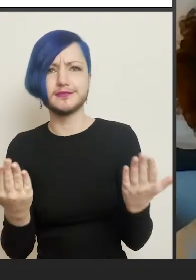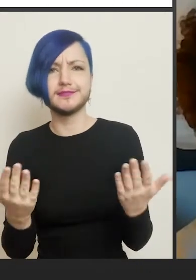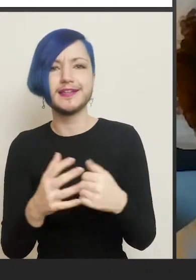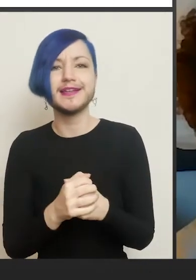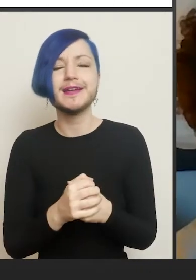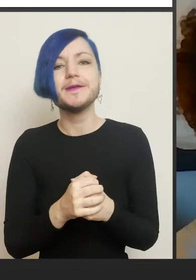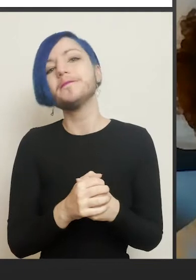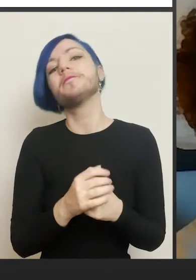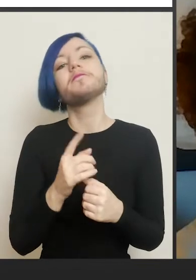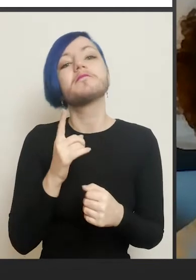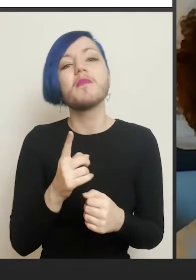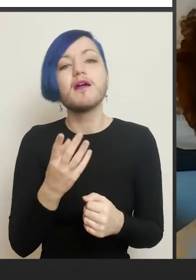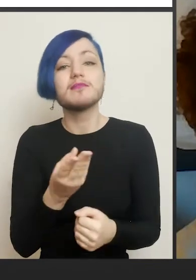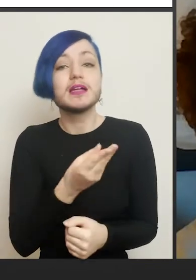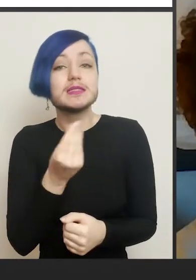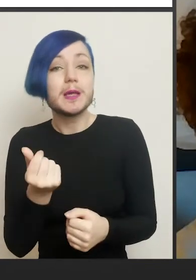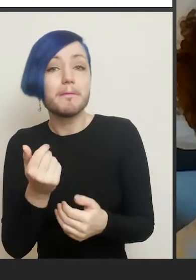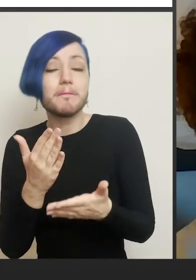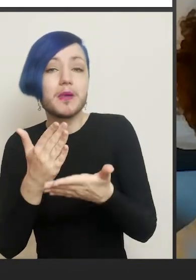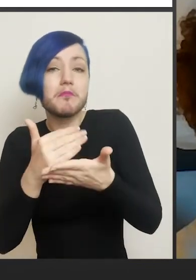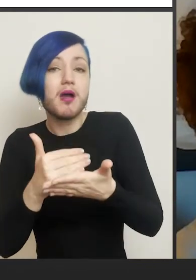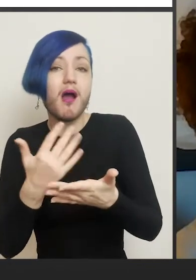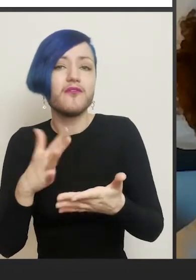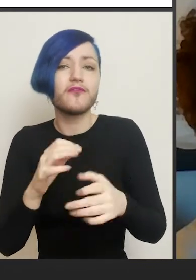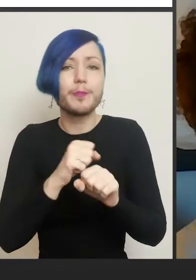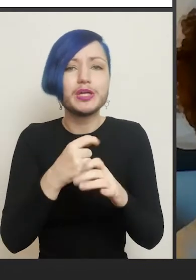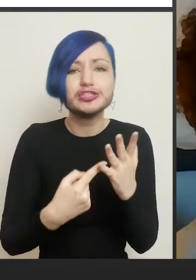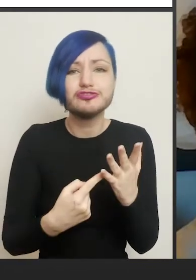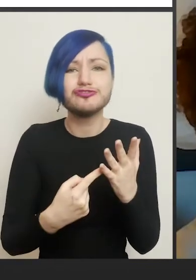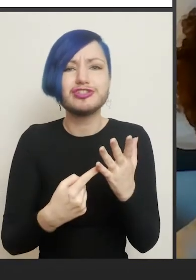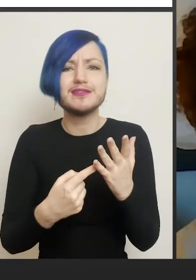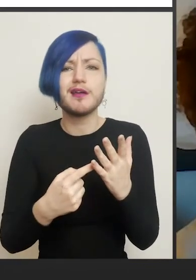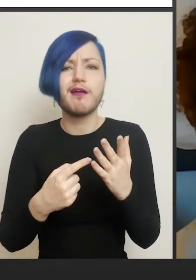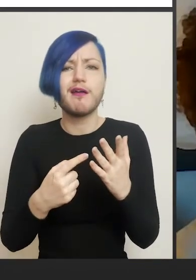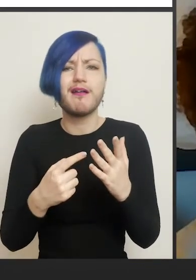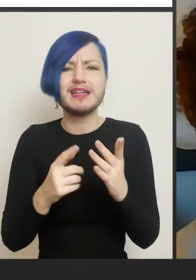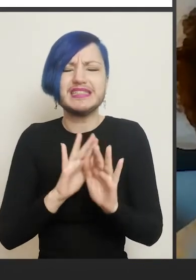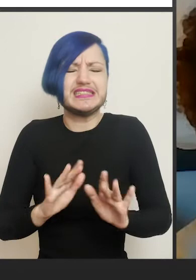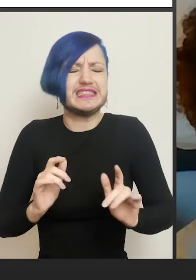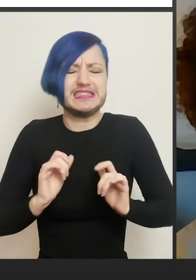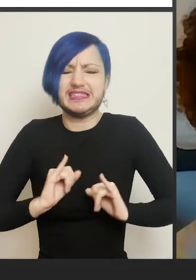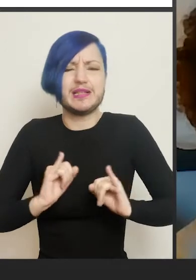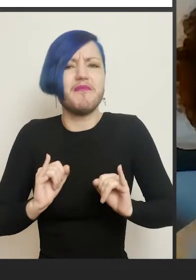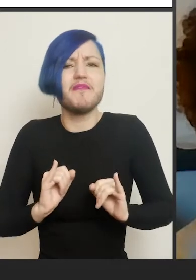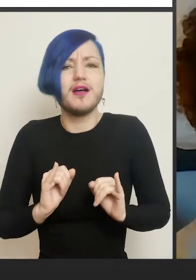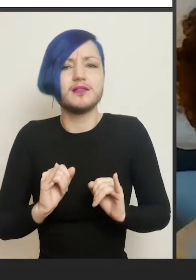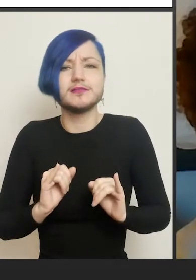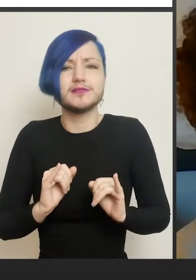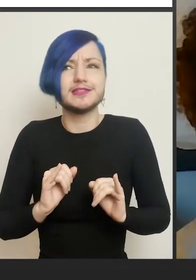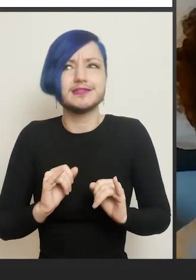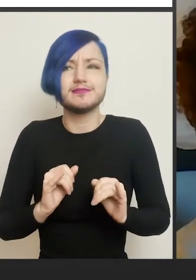is that you can't alleviate necessarily some elements of gender discomfort just simply by better understanding your